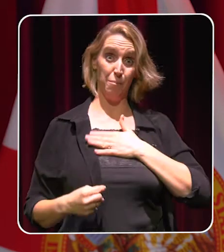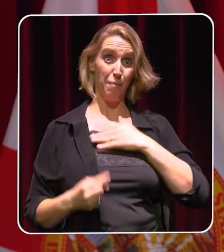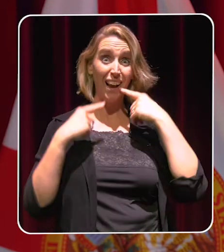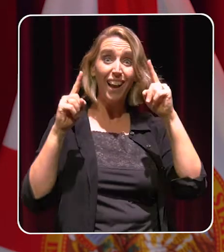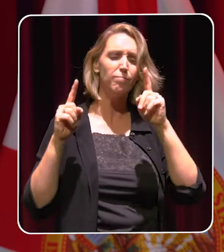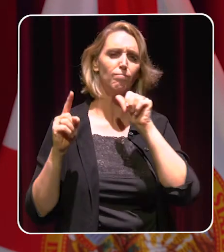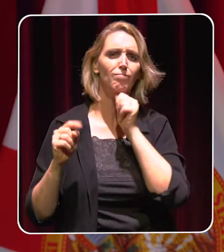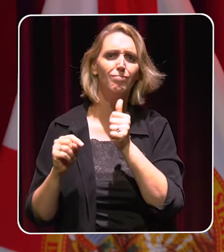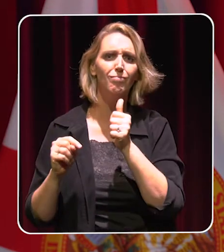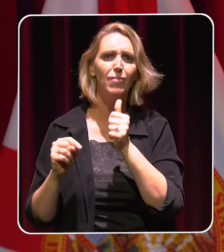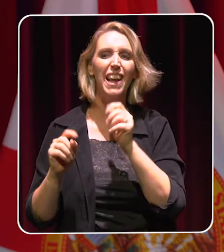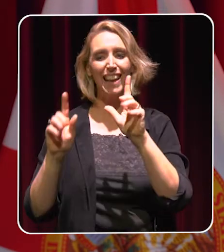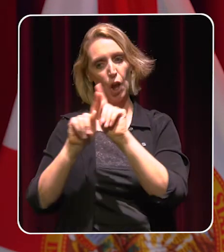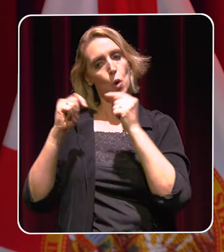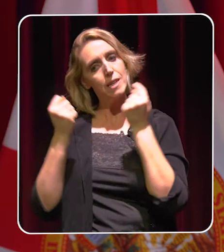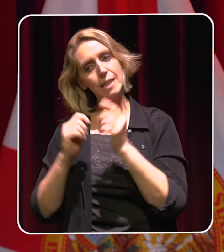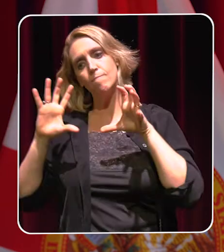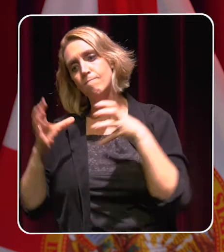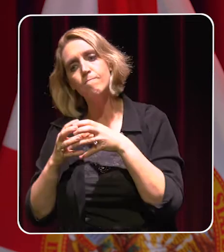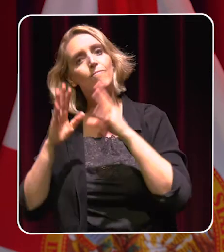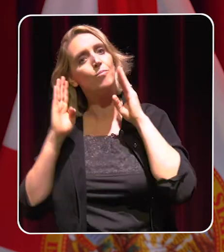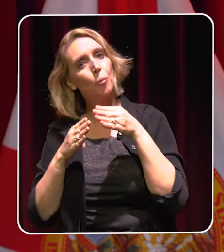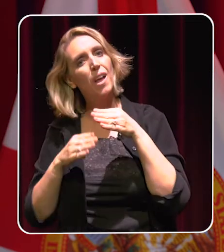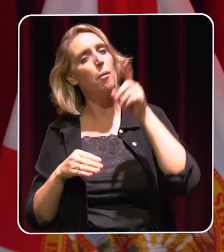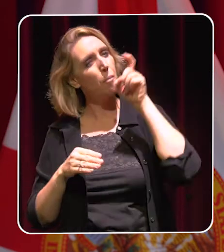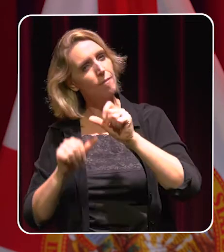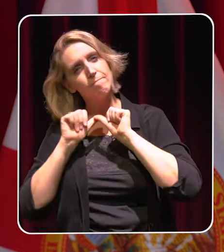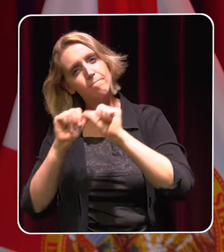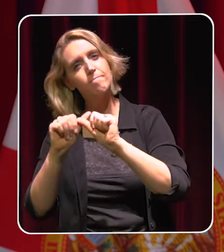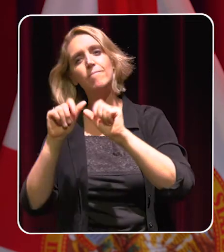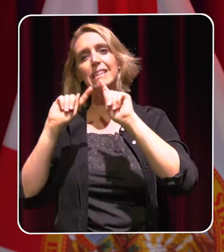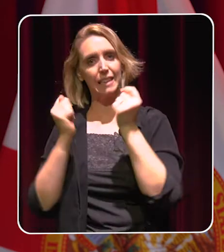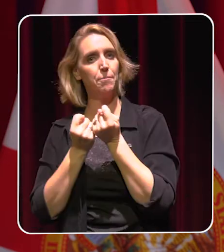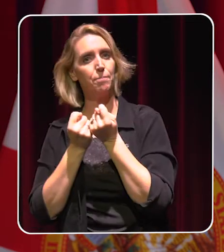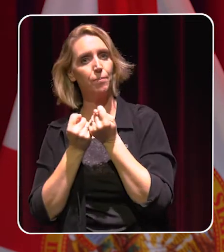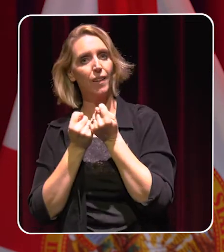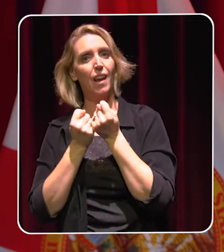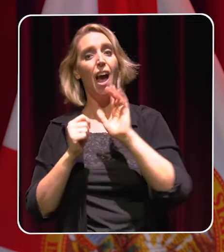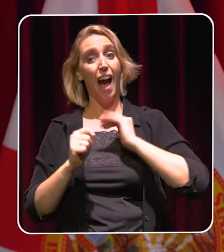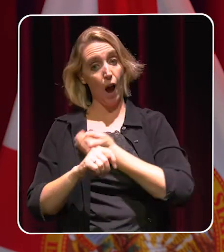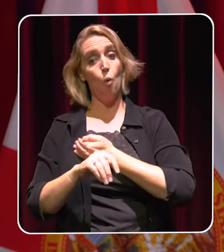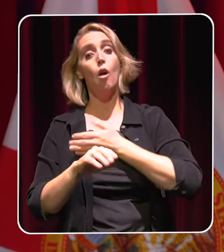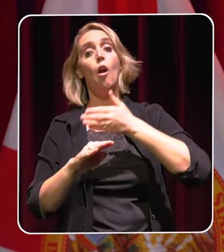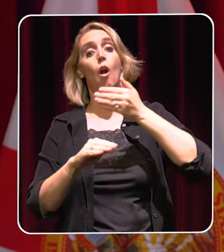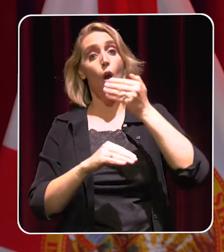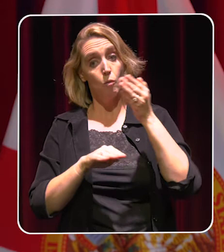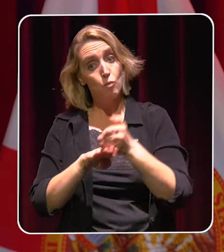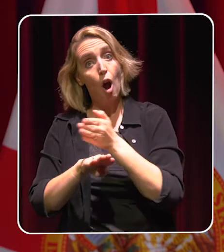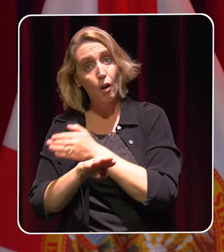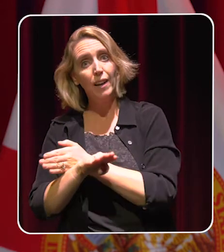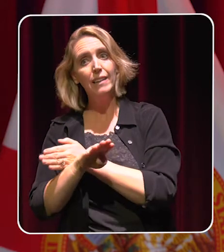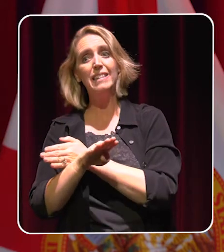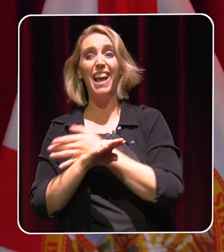my success. This is a team effort and must continue to be a team effort in order to sustain our progress and